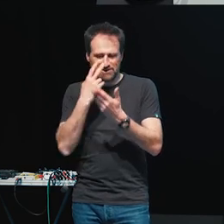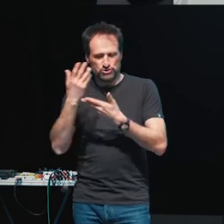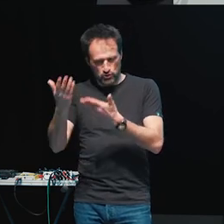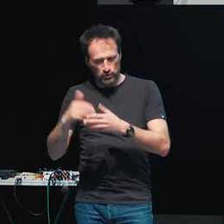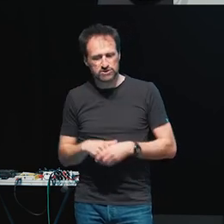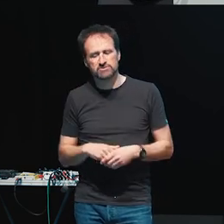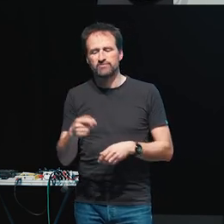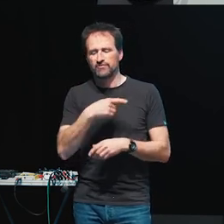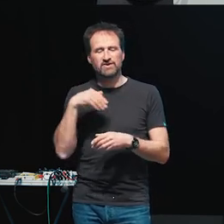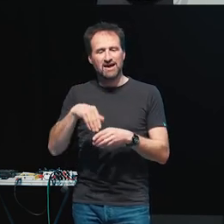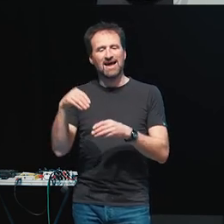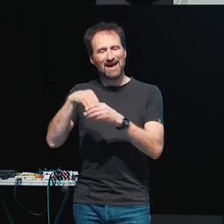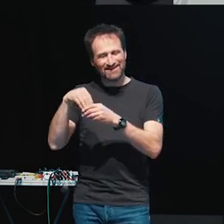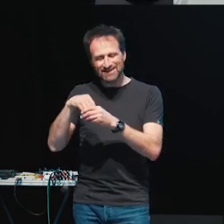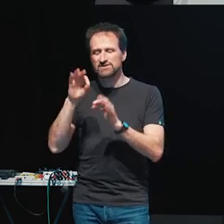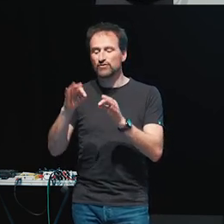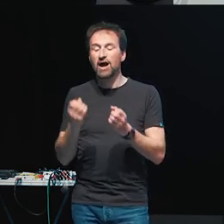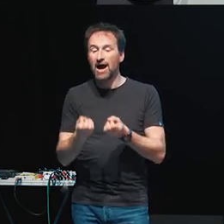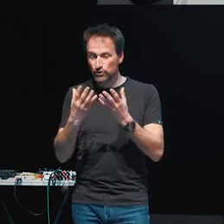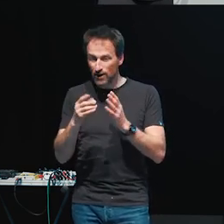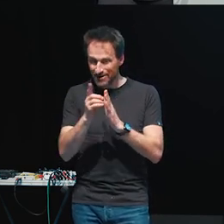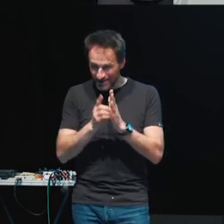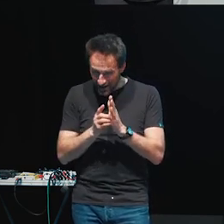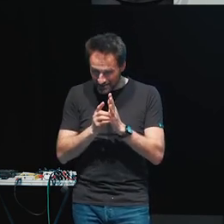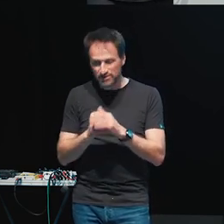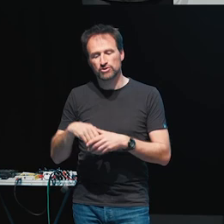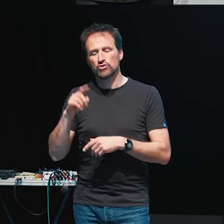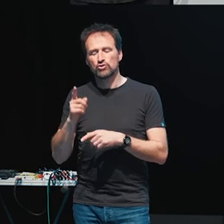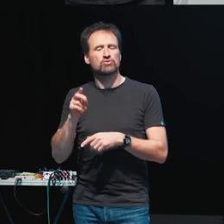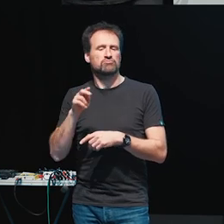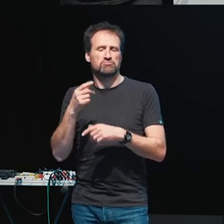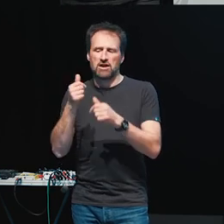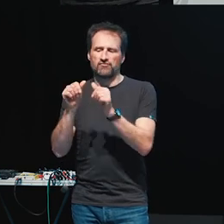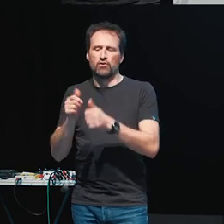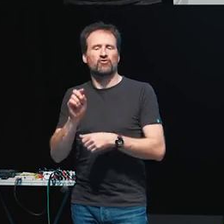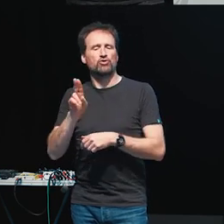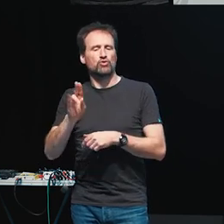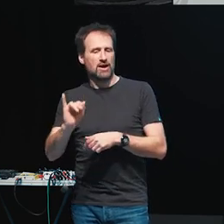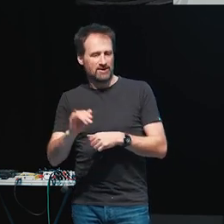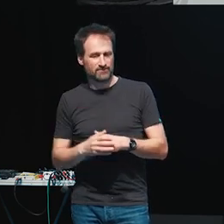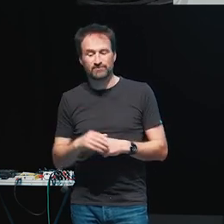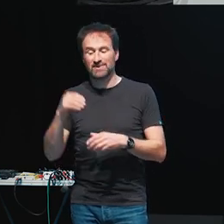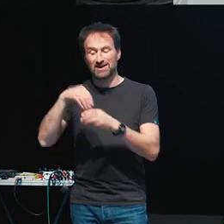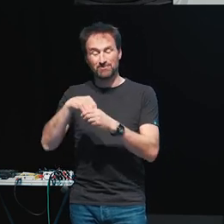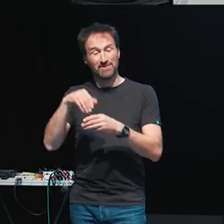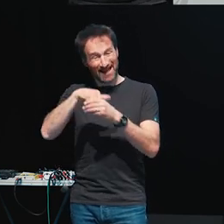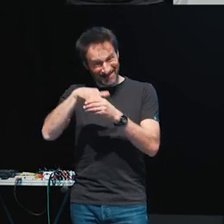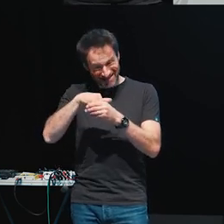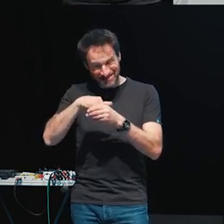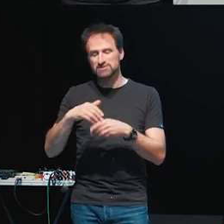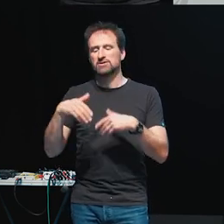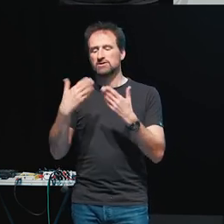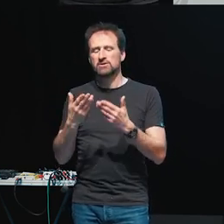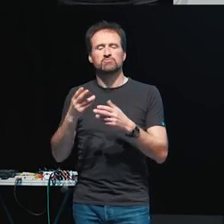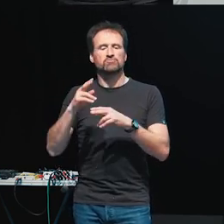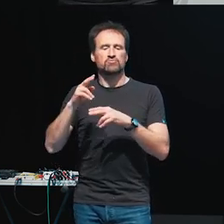have entities for actual data, and we will have some sort of UI. And inside those entities, we will have separate branches for